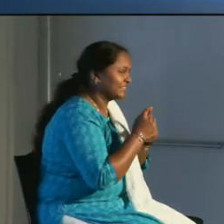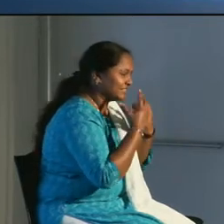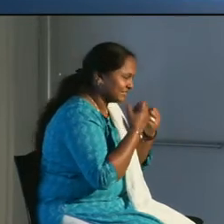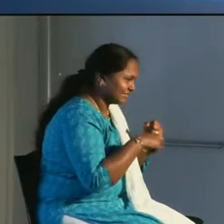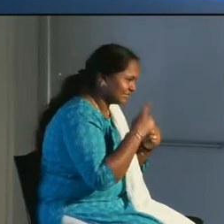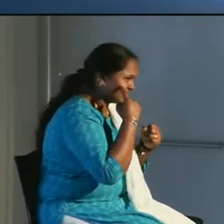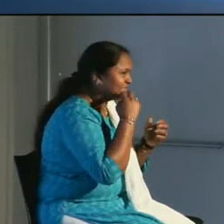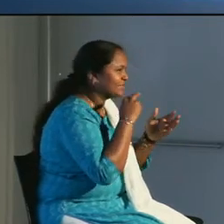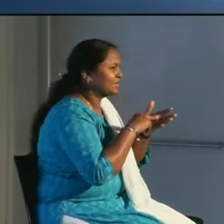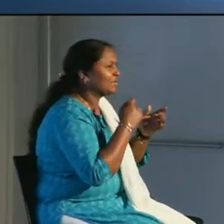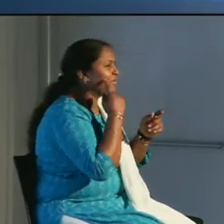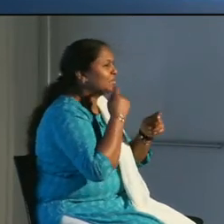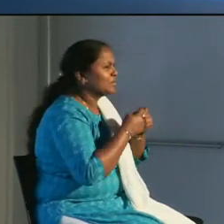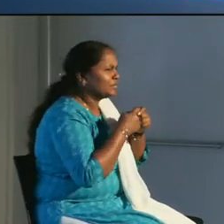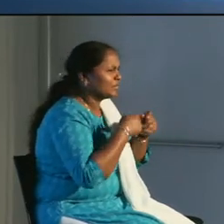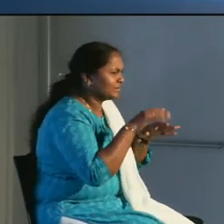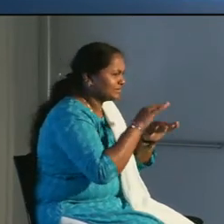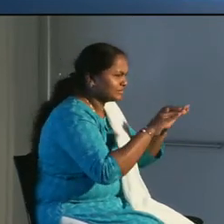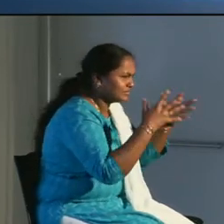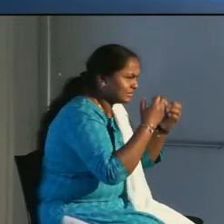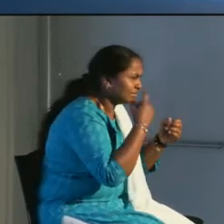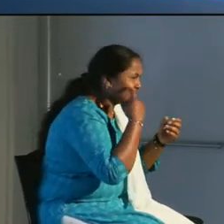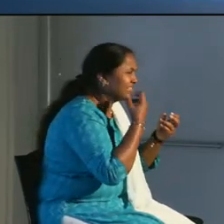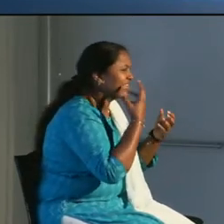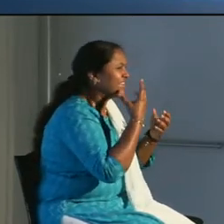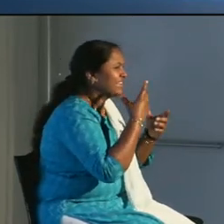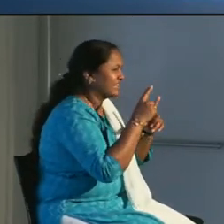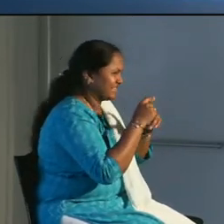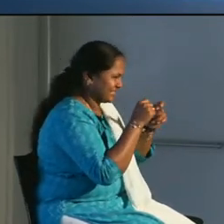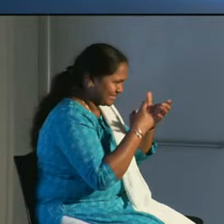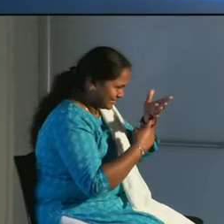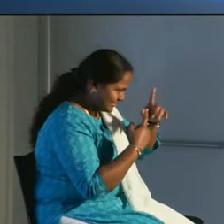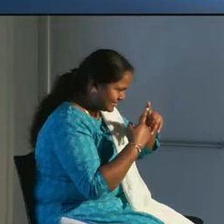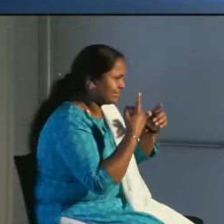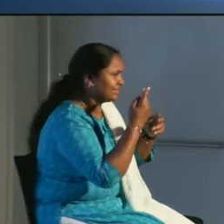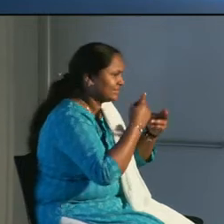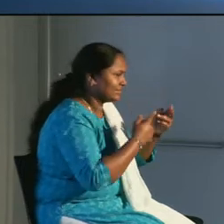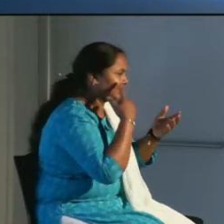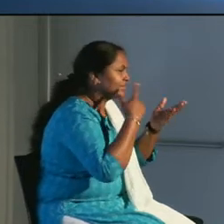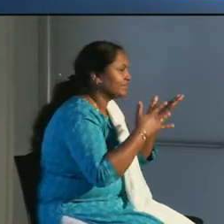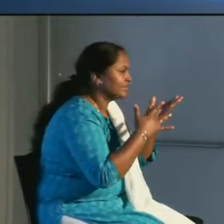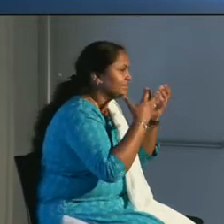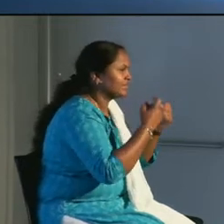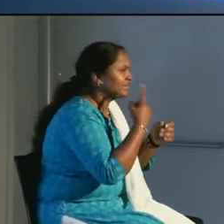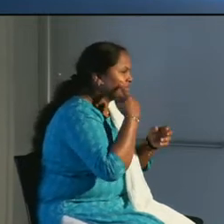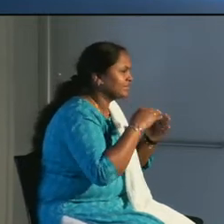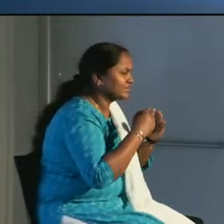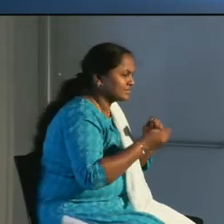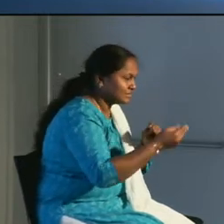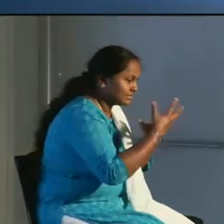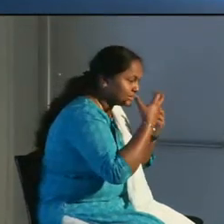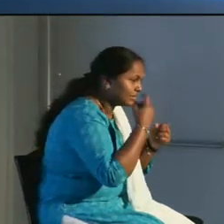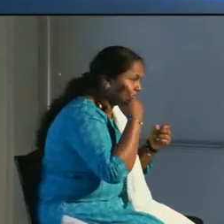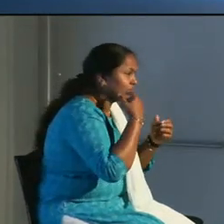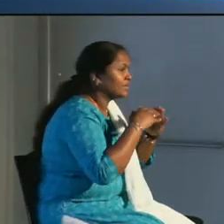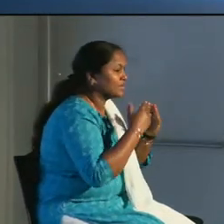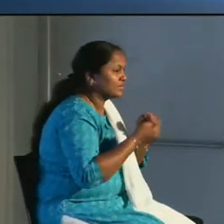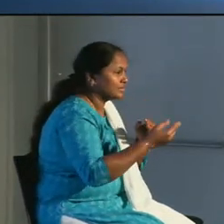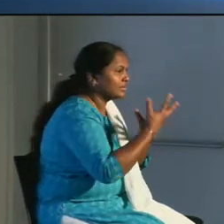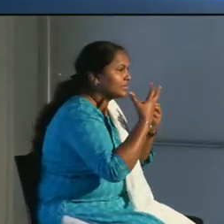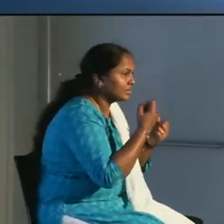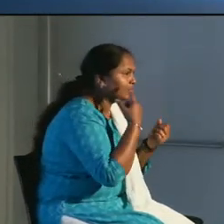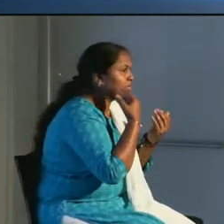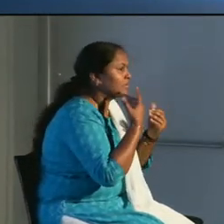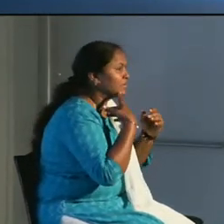I was working with students at Srishti Institute of Art, Design and Technology, and we were looking at neighborhoods and how could neighborhoods also